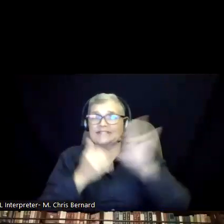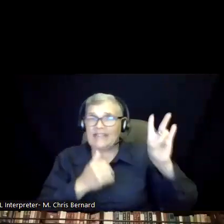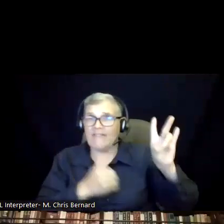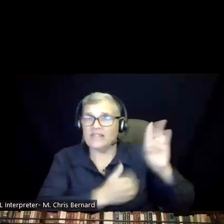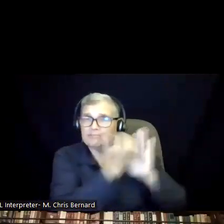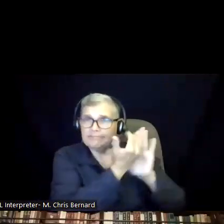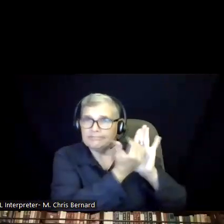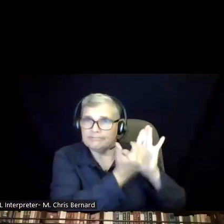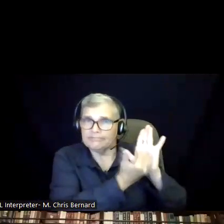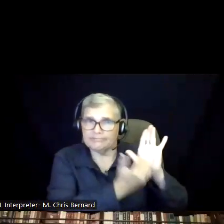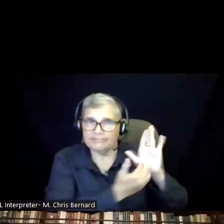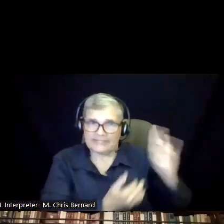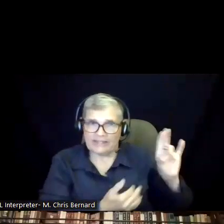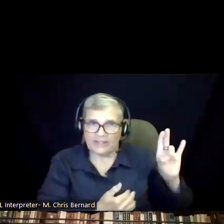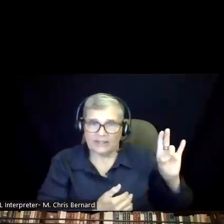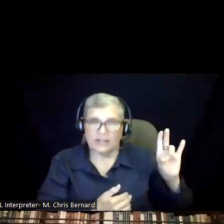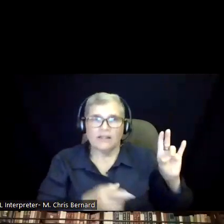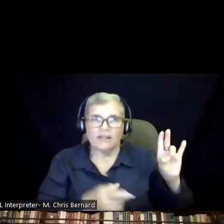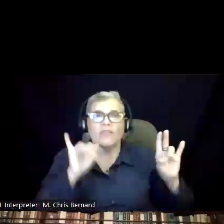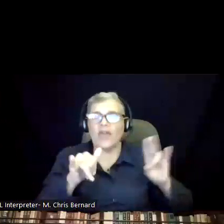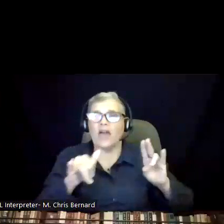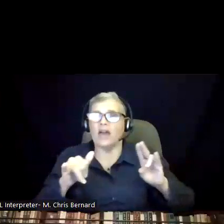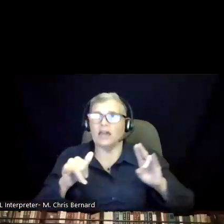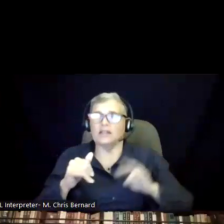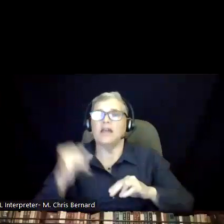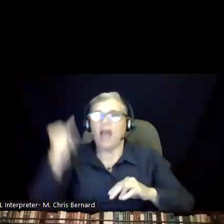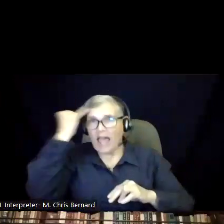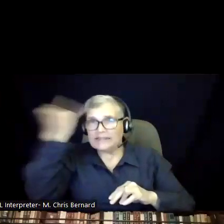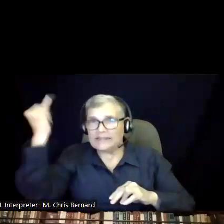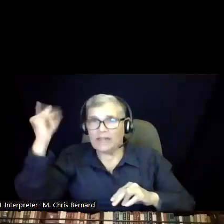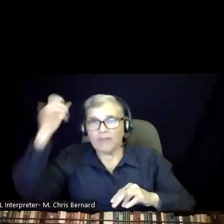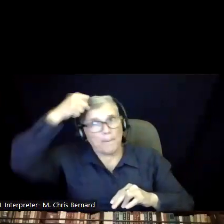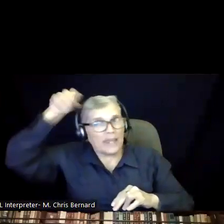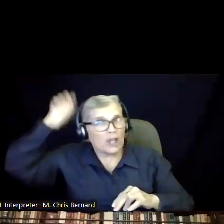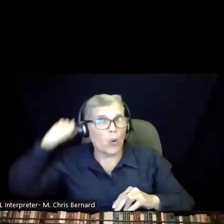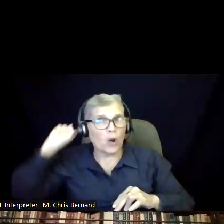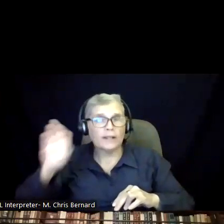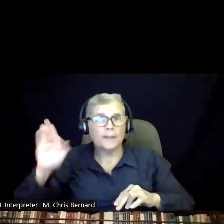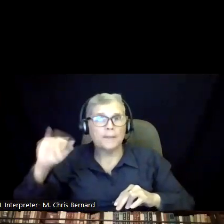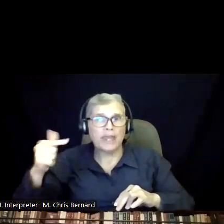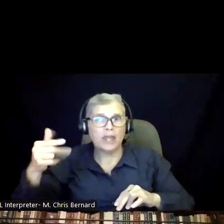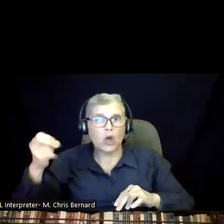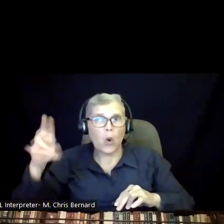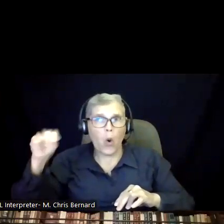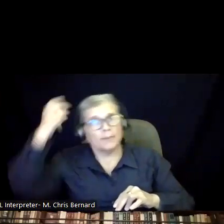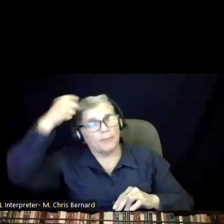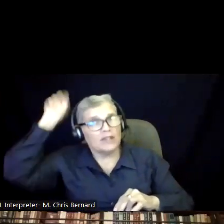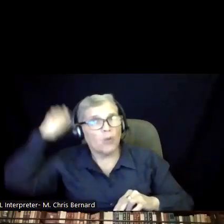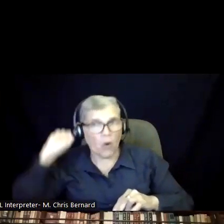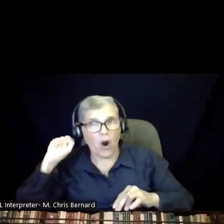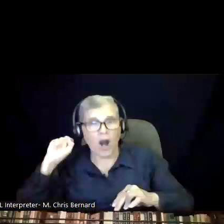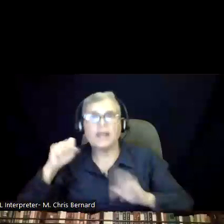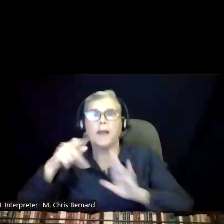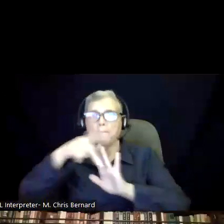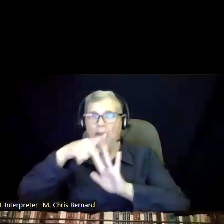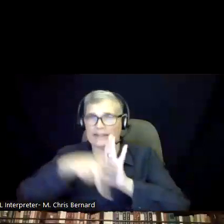the story of bighorn sheep policy, which is what I hope everybody came here to talk about. I'm